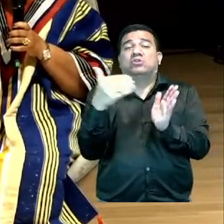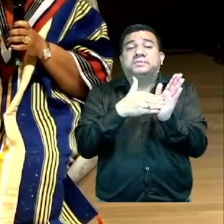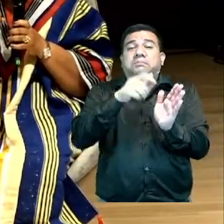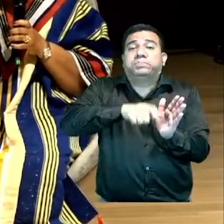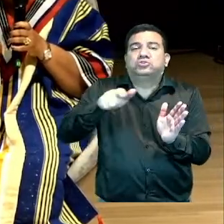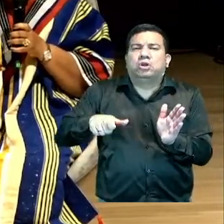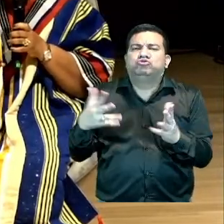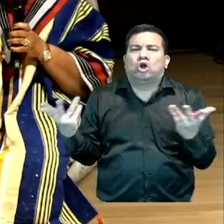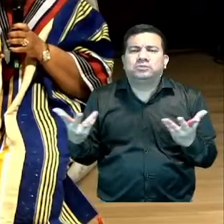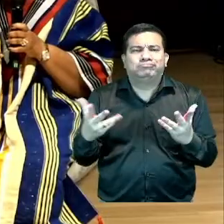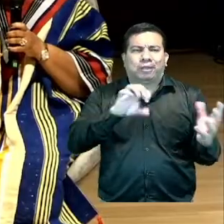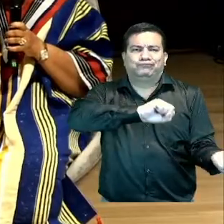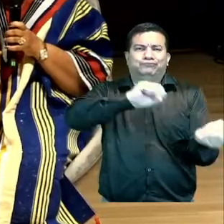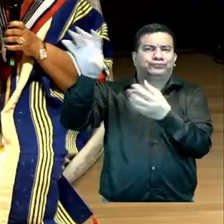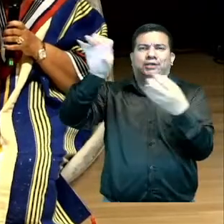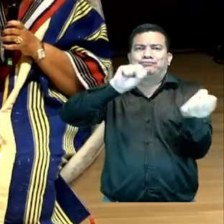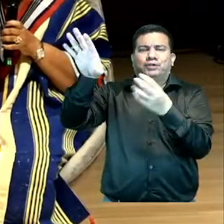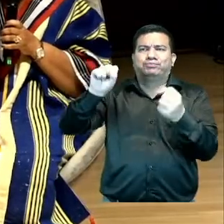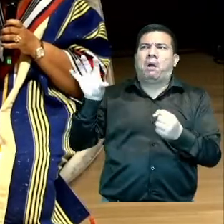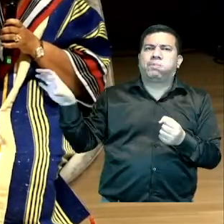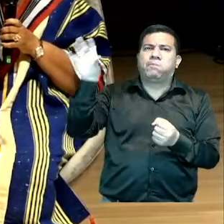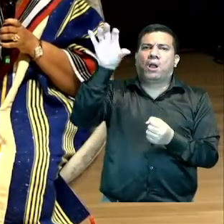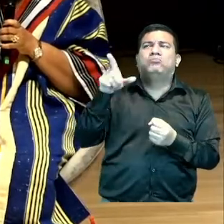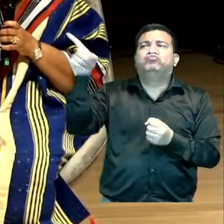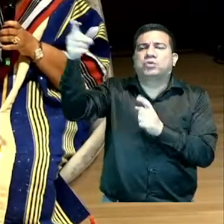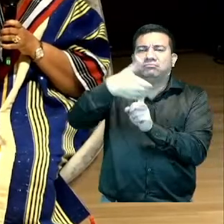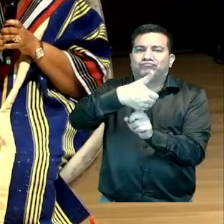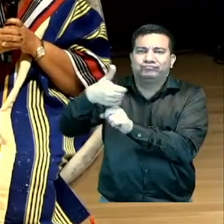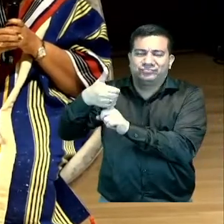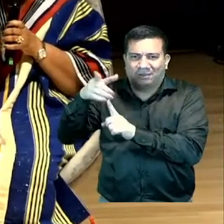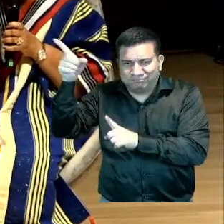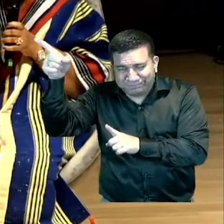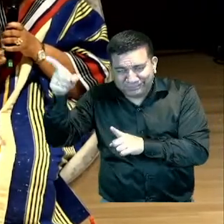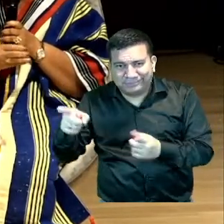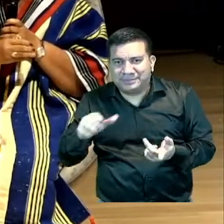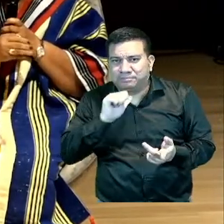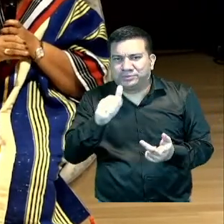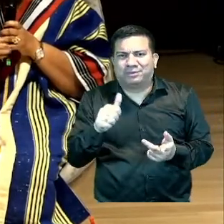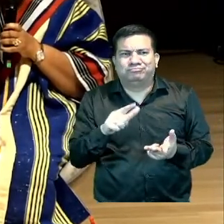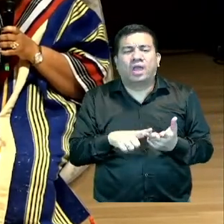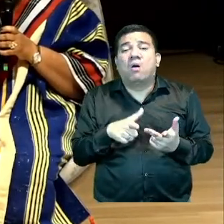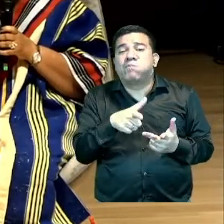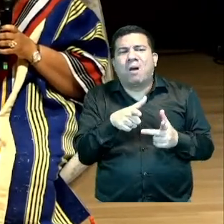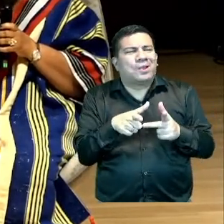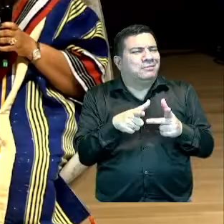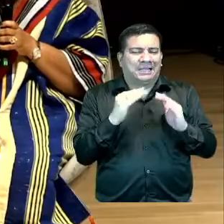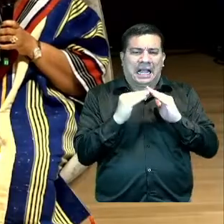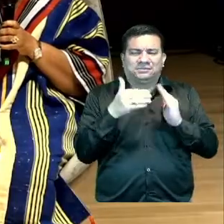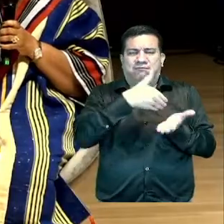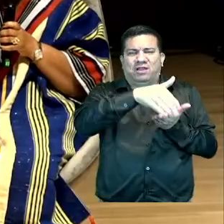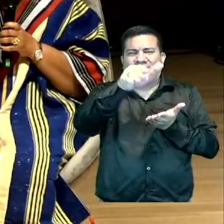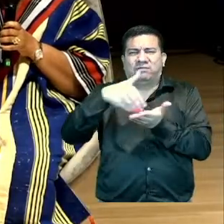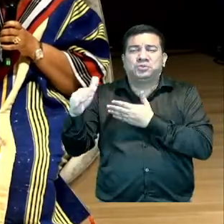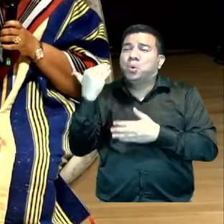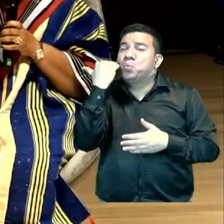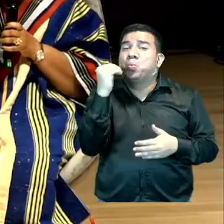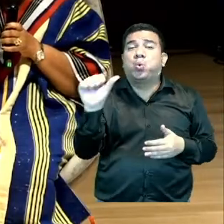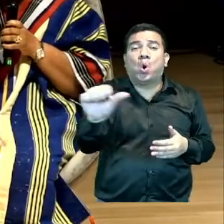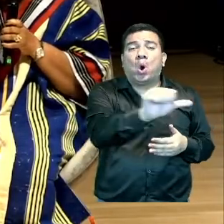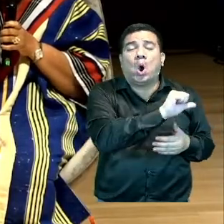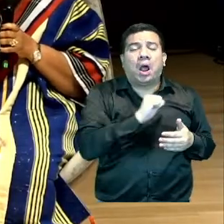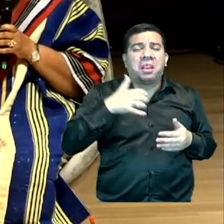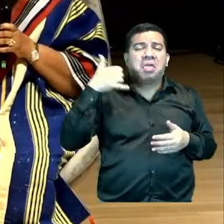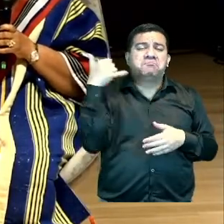million were internally displaced. Women were raped indiscriminately. We have an